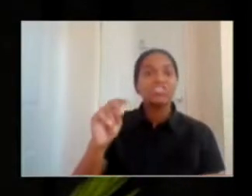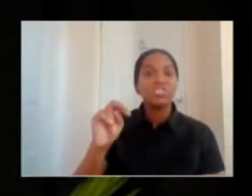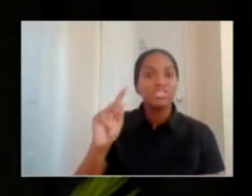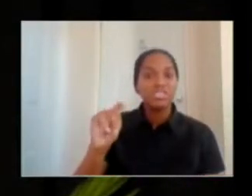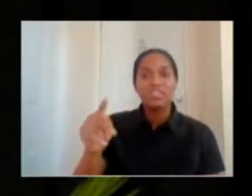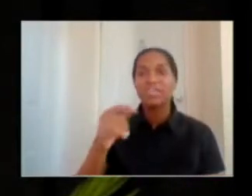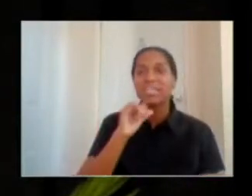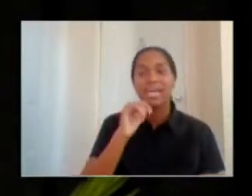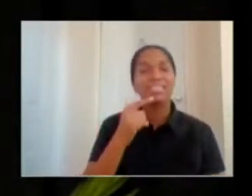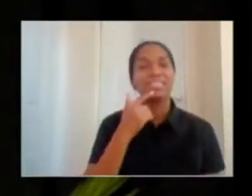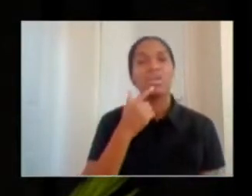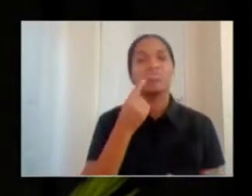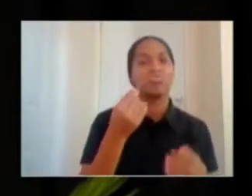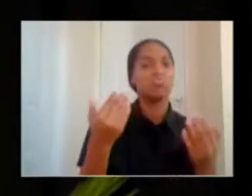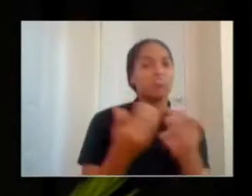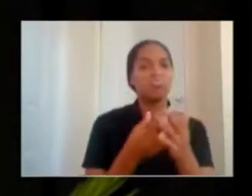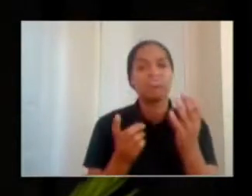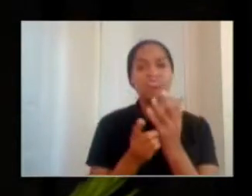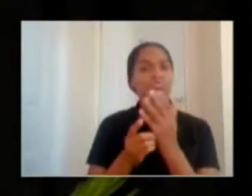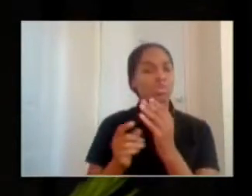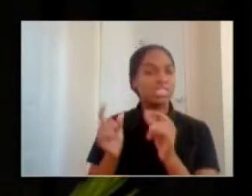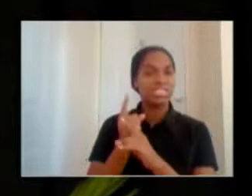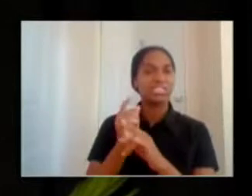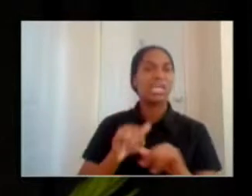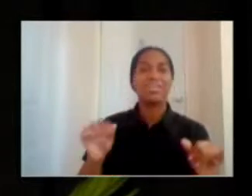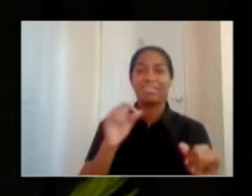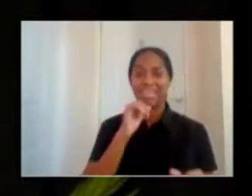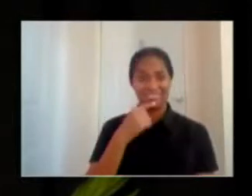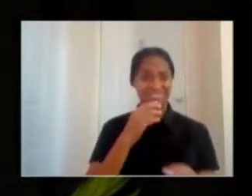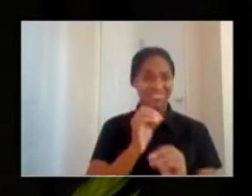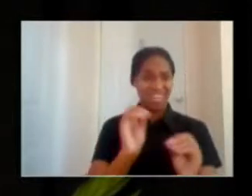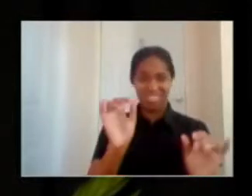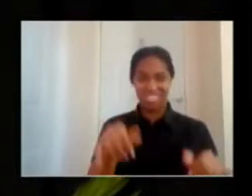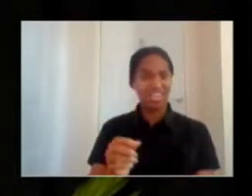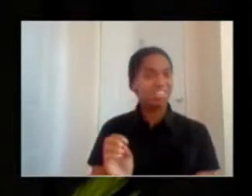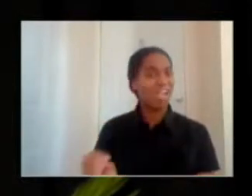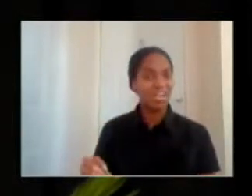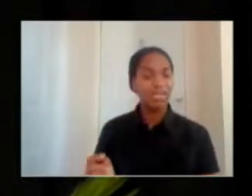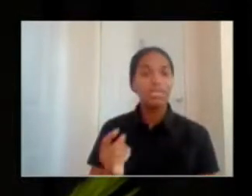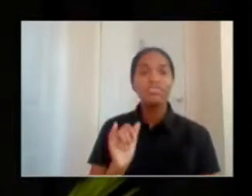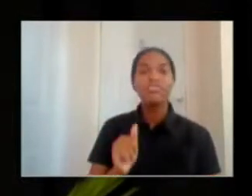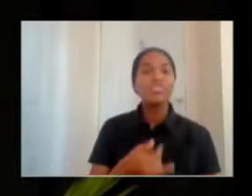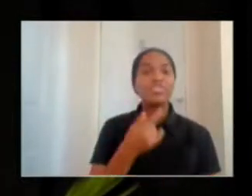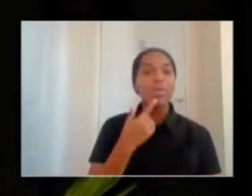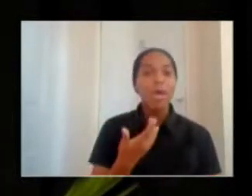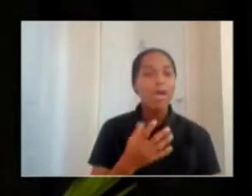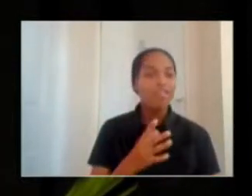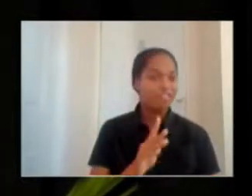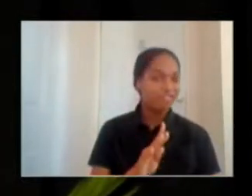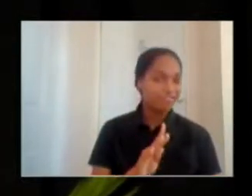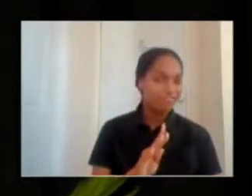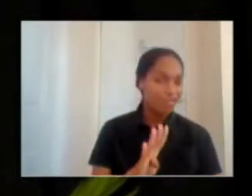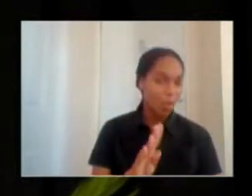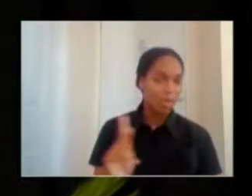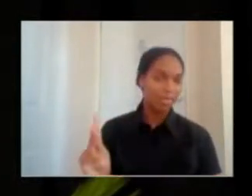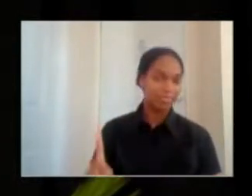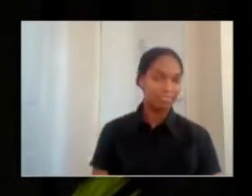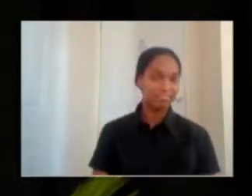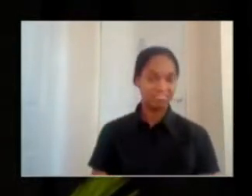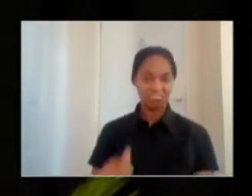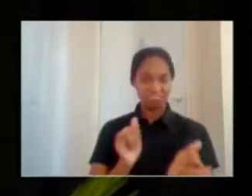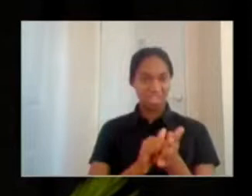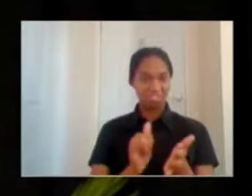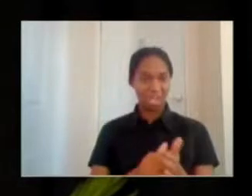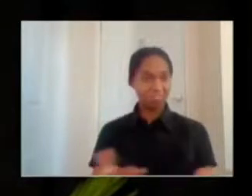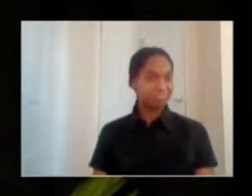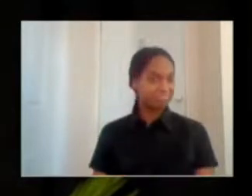doing a new digital standard. They didn't say any of those things. They said 4K. That's all they said. And the